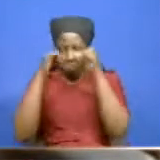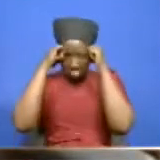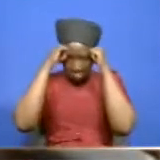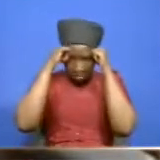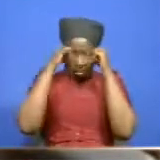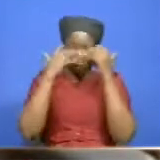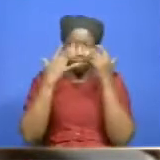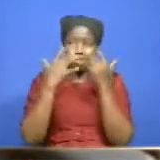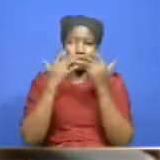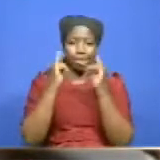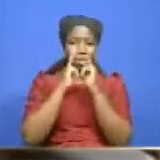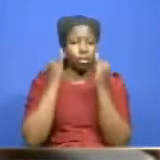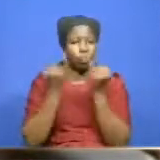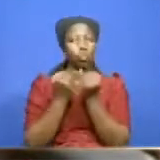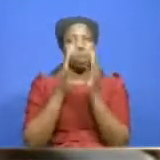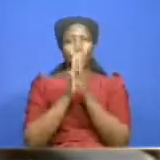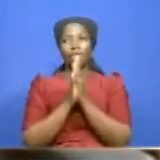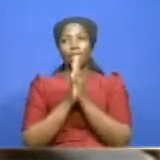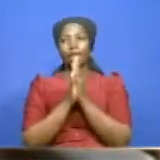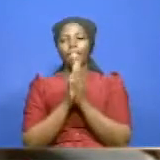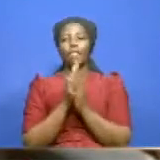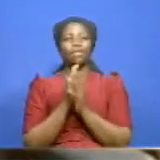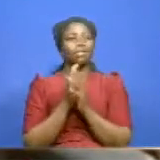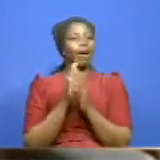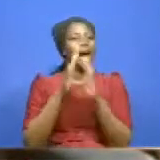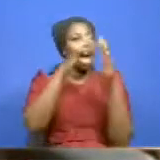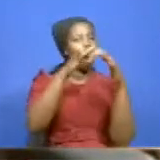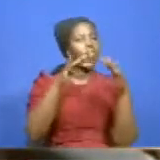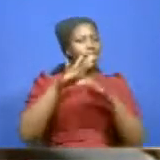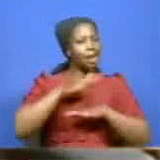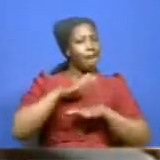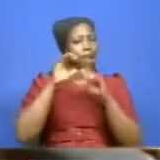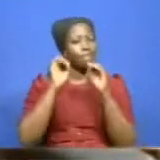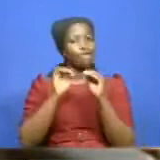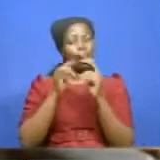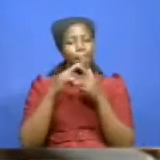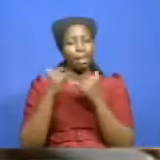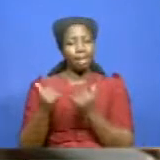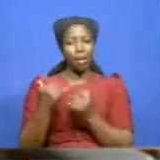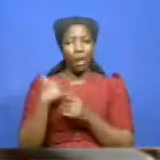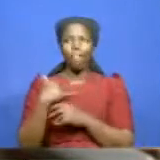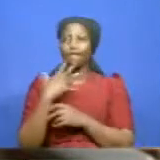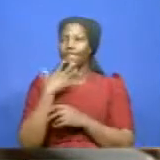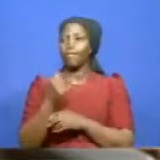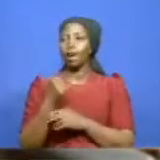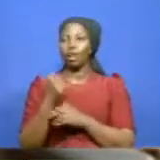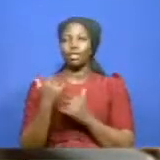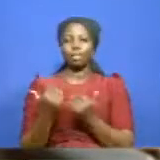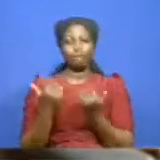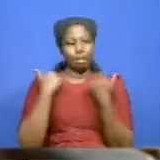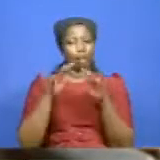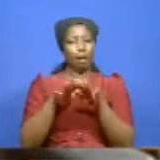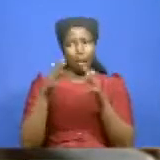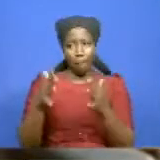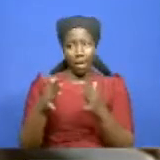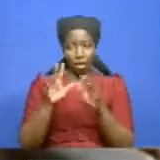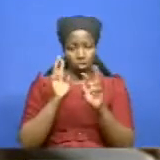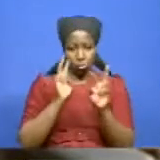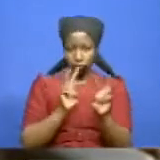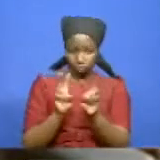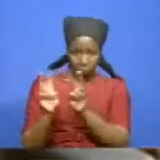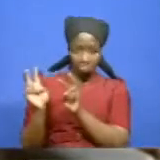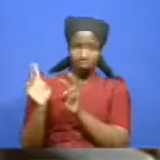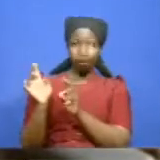with very little accommodation. Just around here, there's probably 500 beds as we look around here,